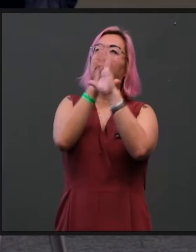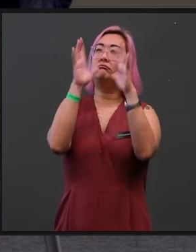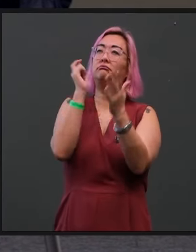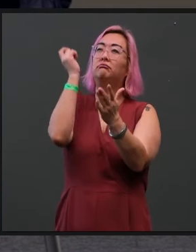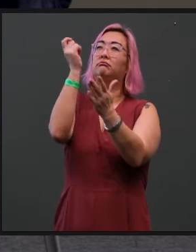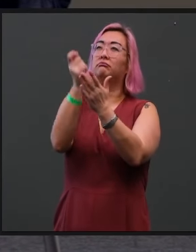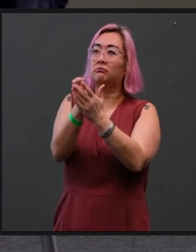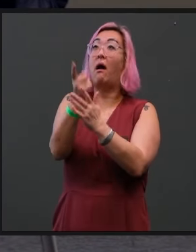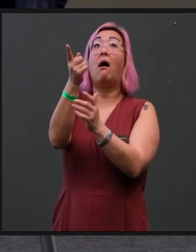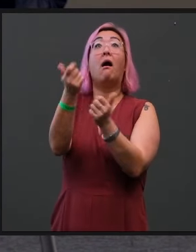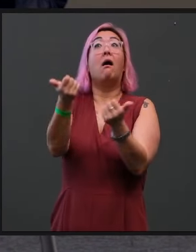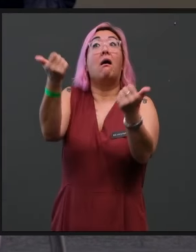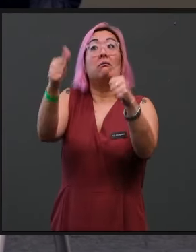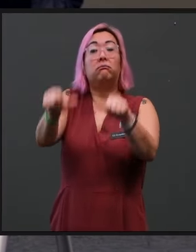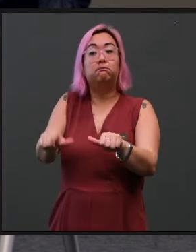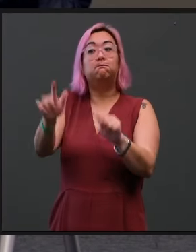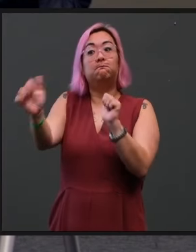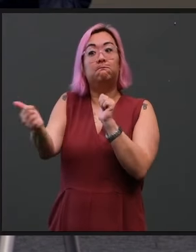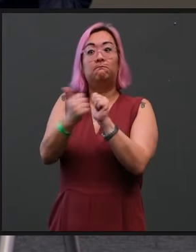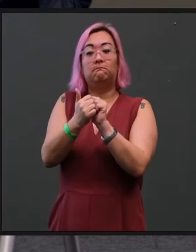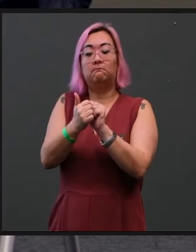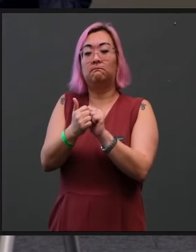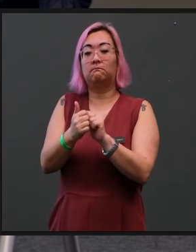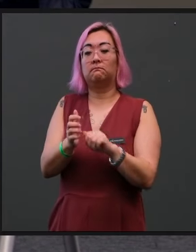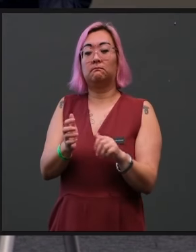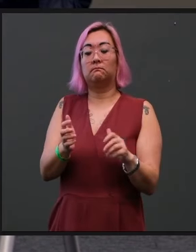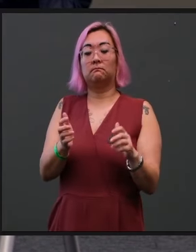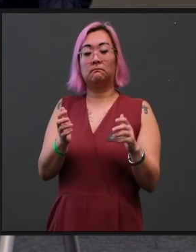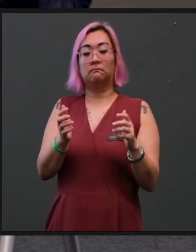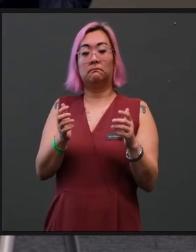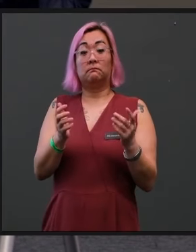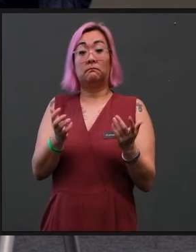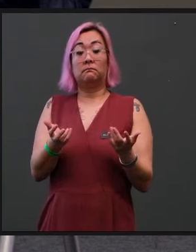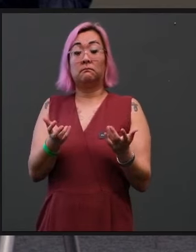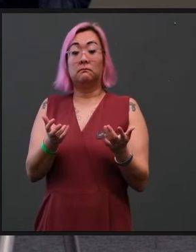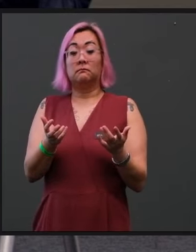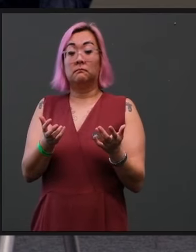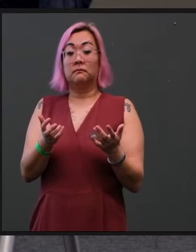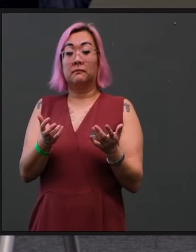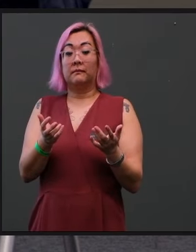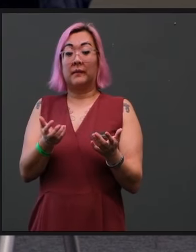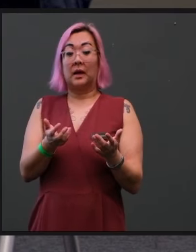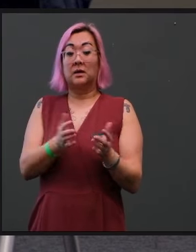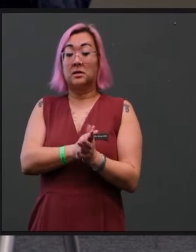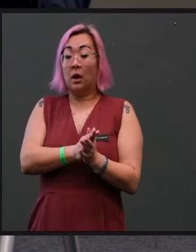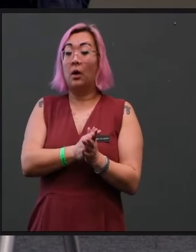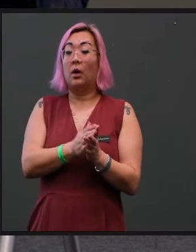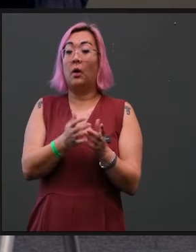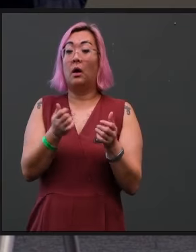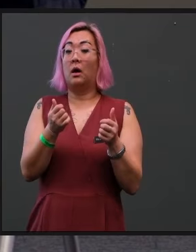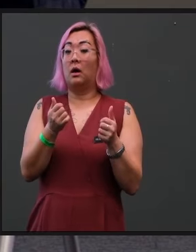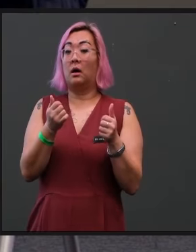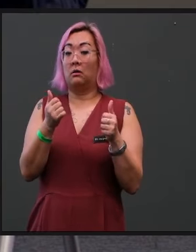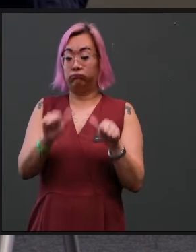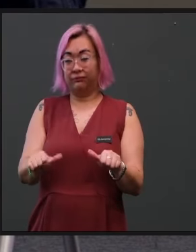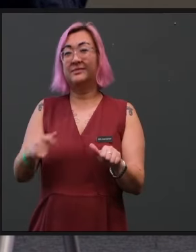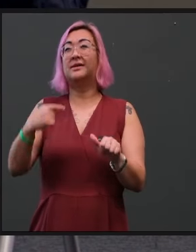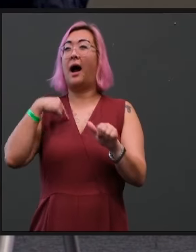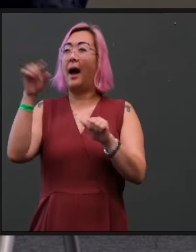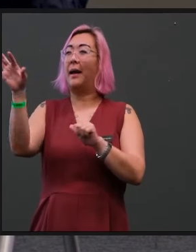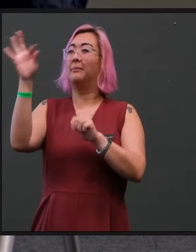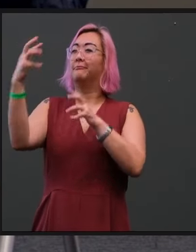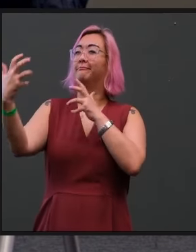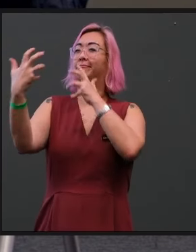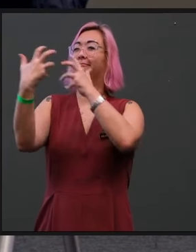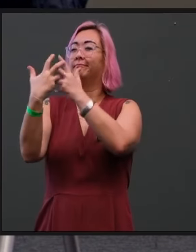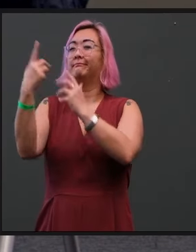And so, yeah, so I ended up working with Chucklefish in the end, and they liked that idea, and we actually